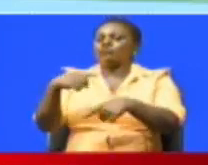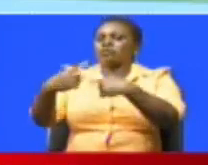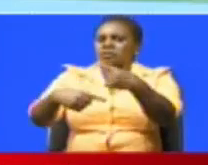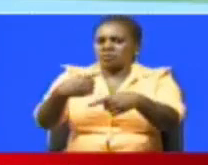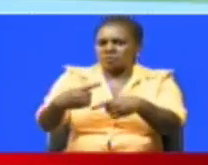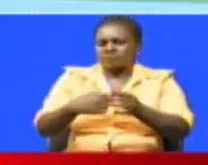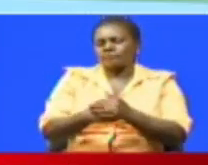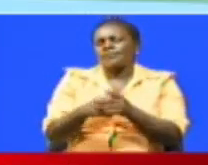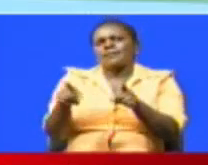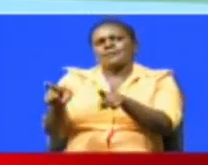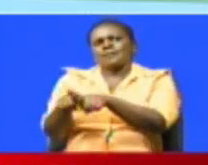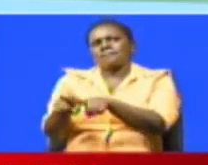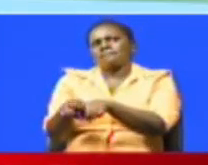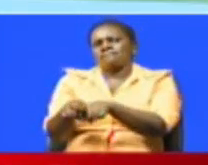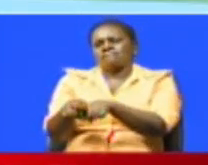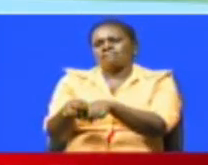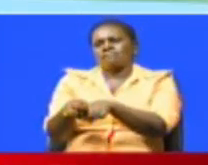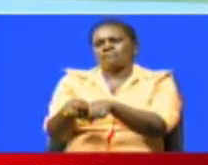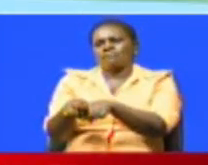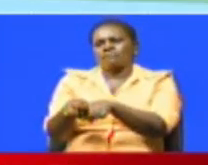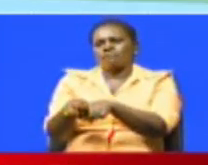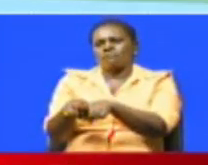continuing in